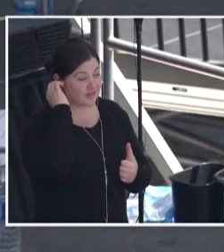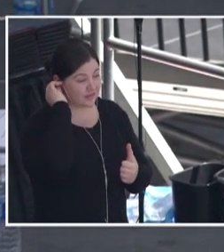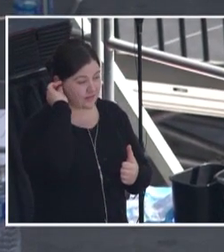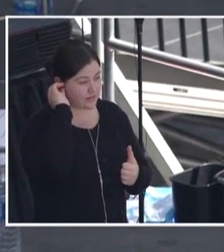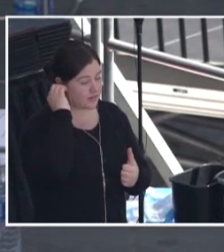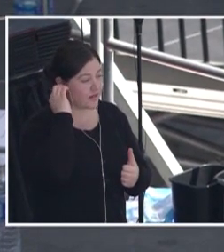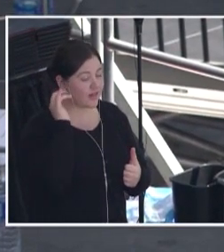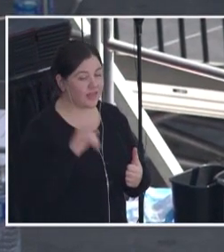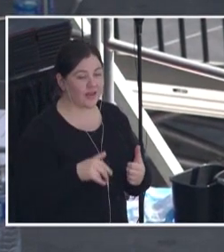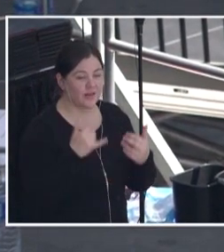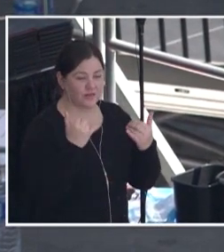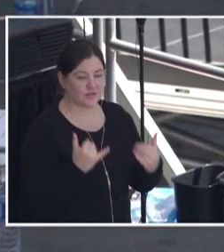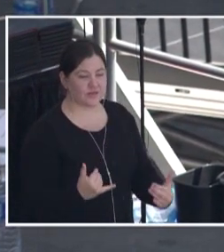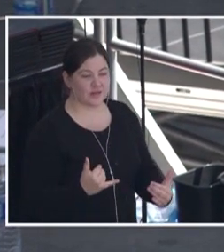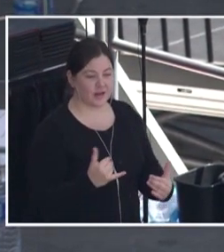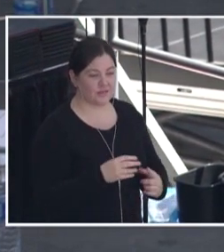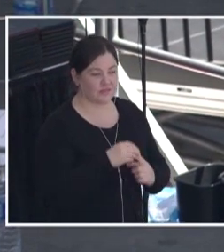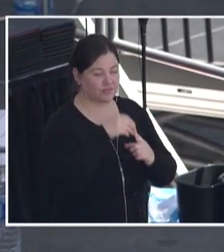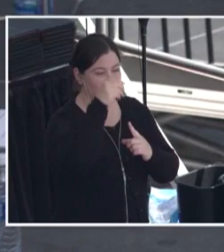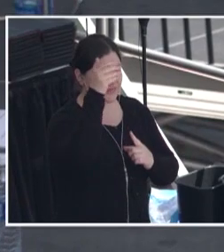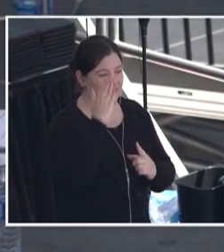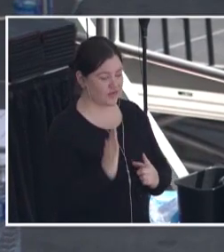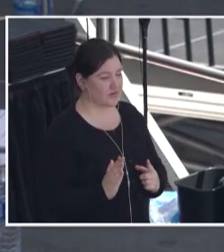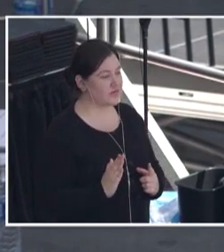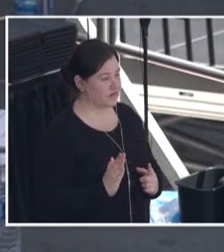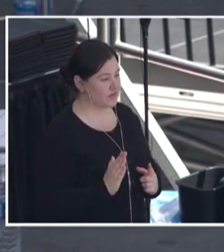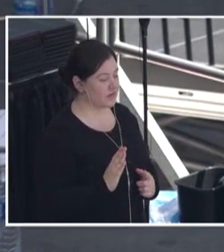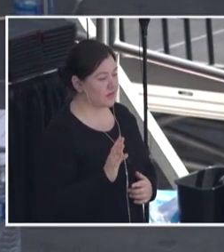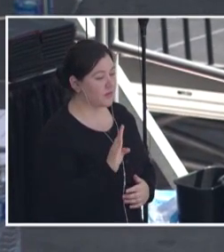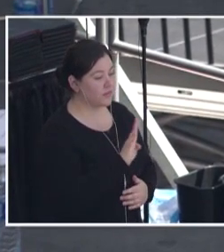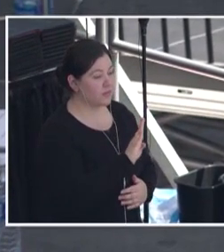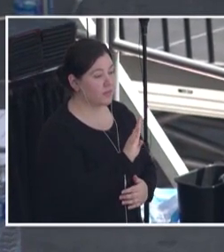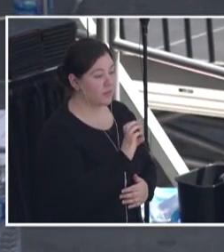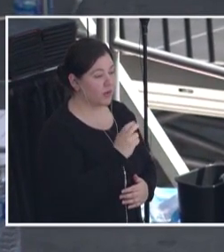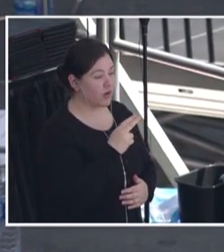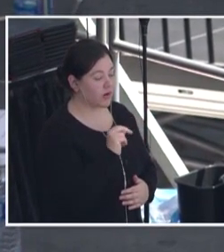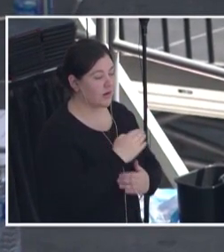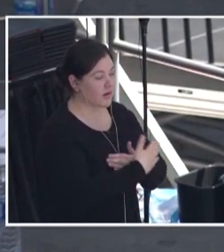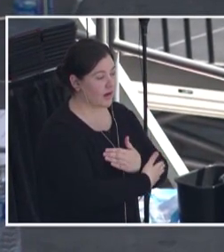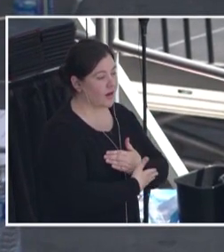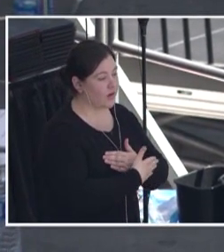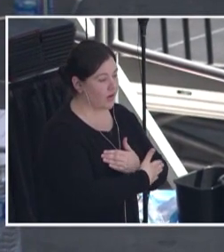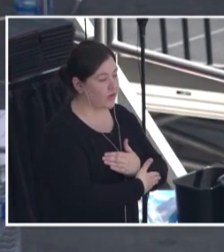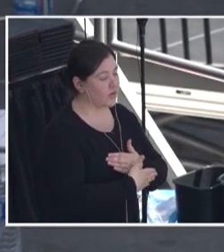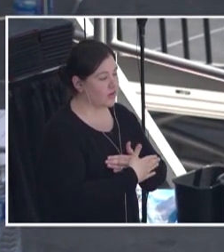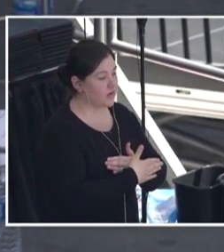speaker, Bergen County Freeholder Jermaine Ortiz.